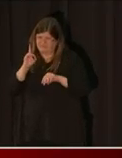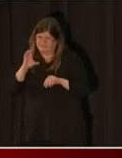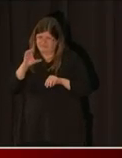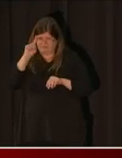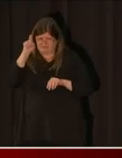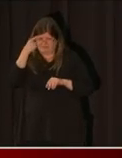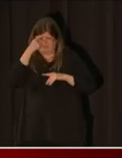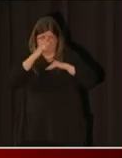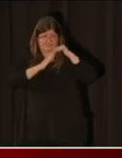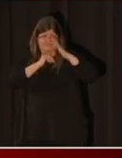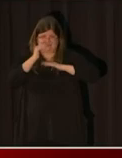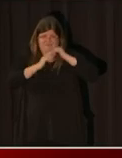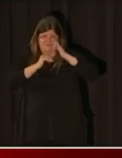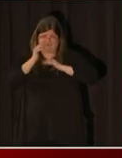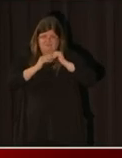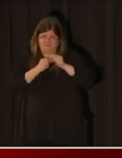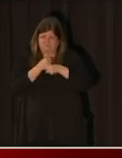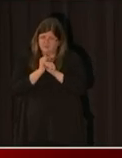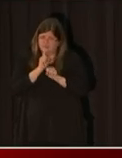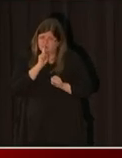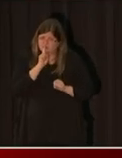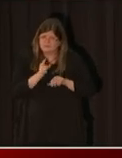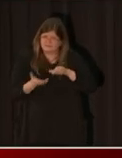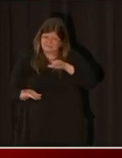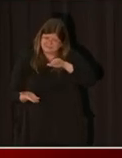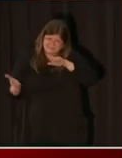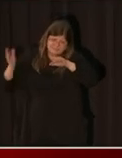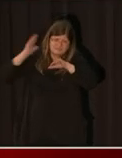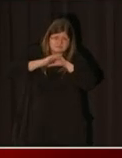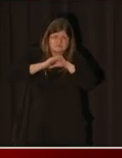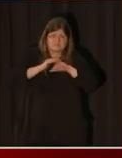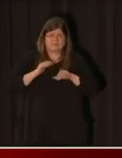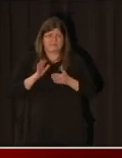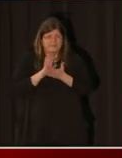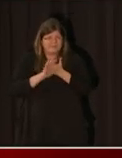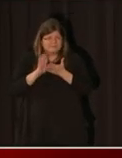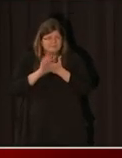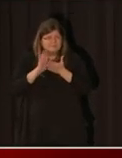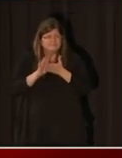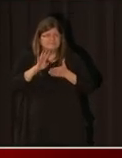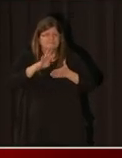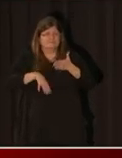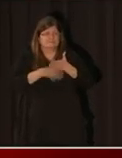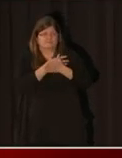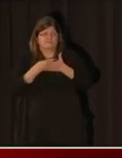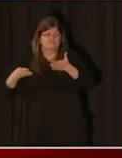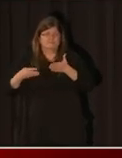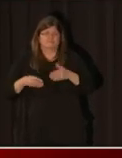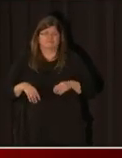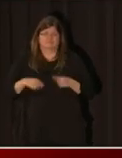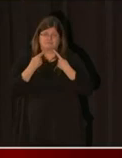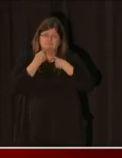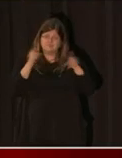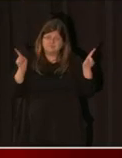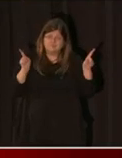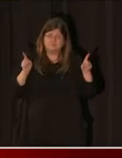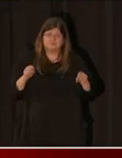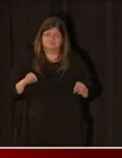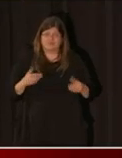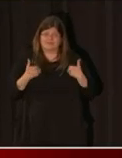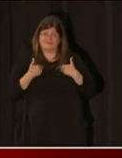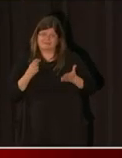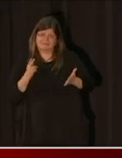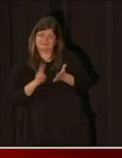were stepping up the schedules of cleaning, what types of cleaning, and announcing via some sign-in sheet how